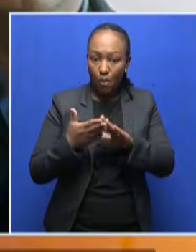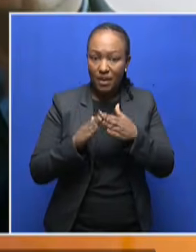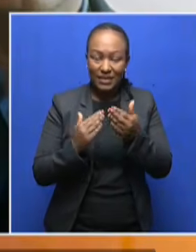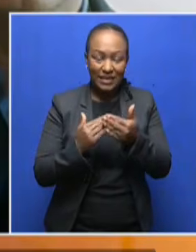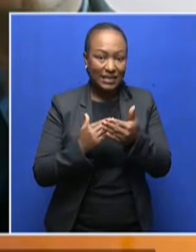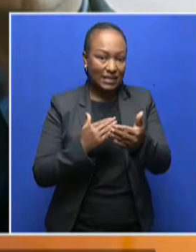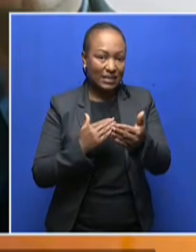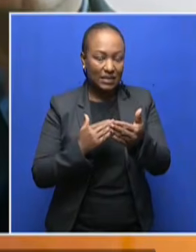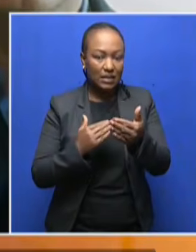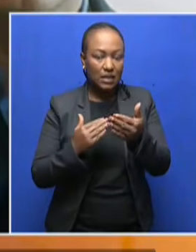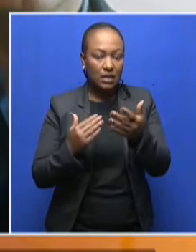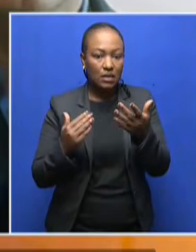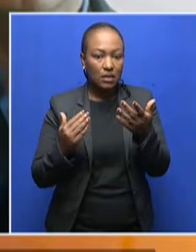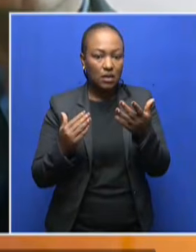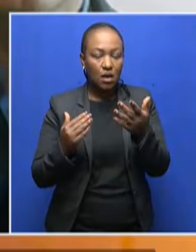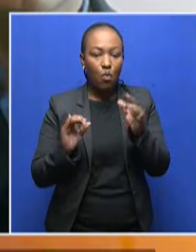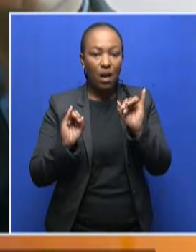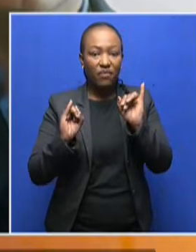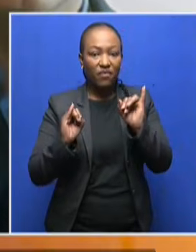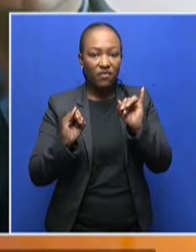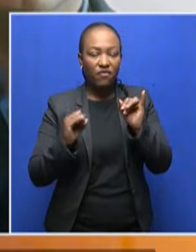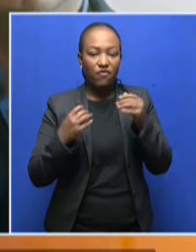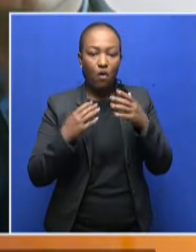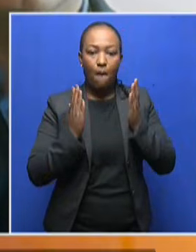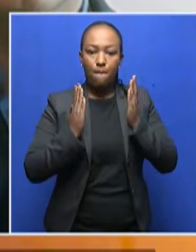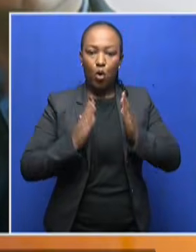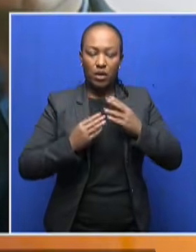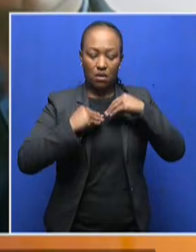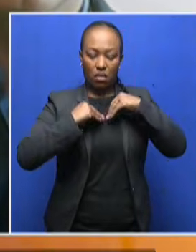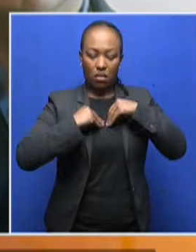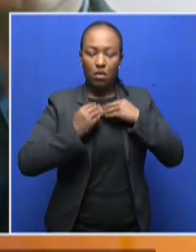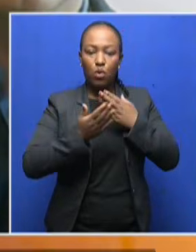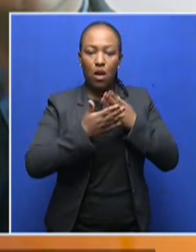to a collapse of herd immunity?